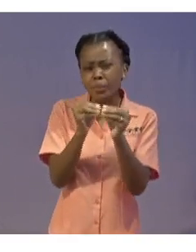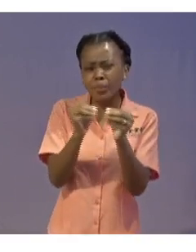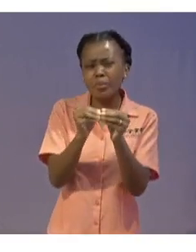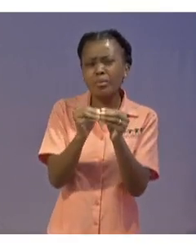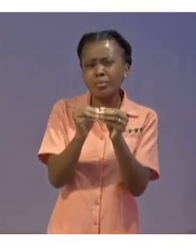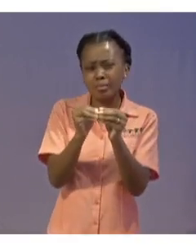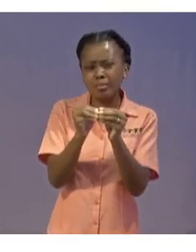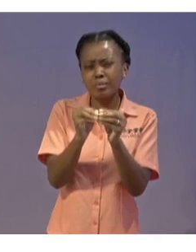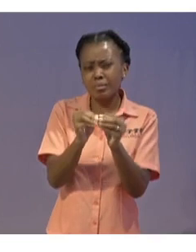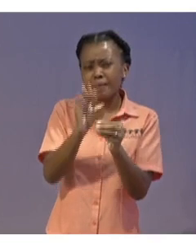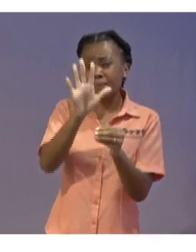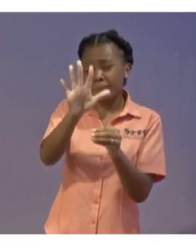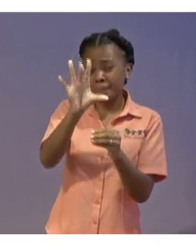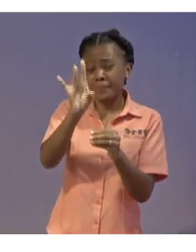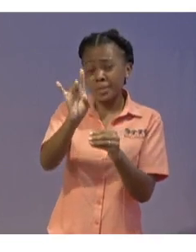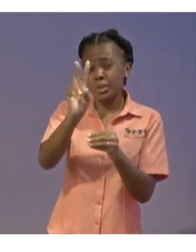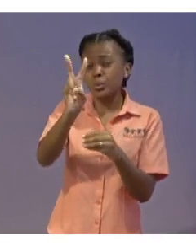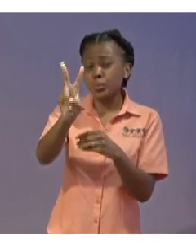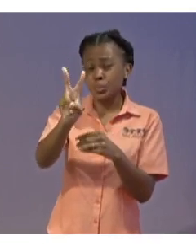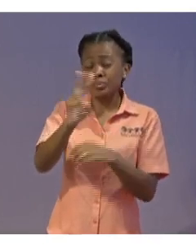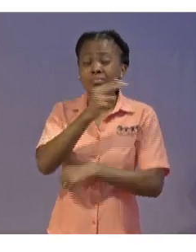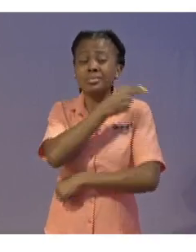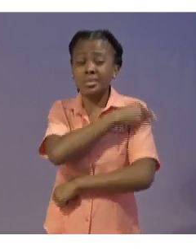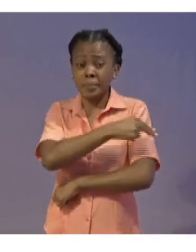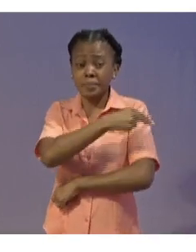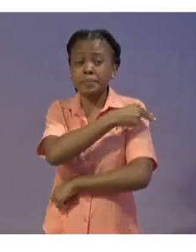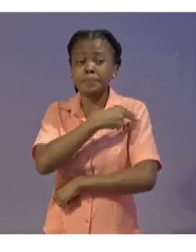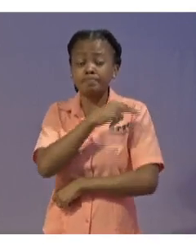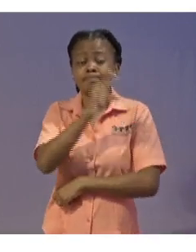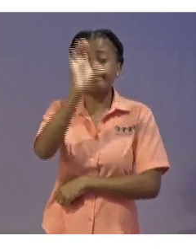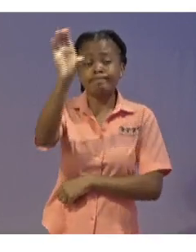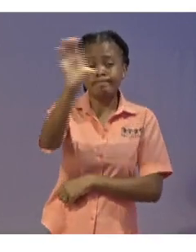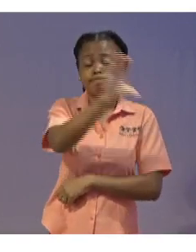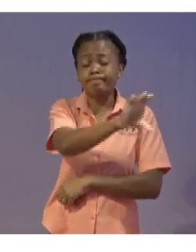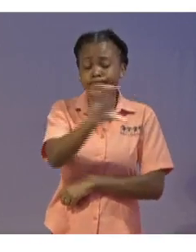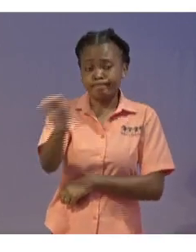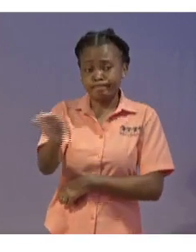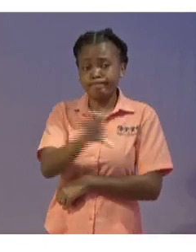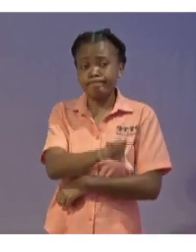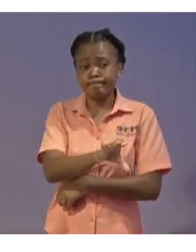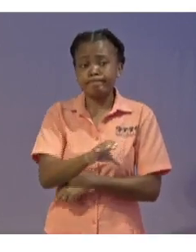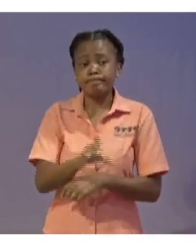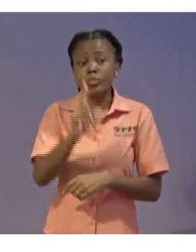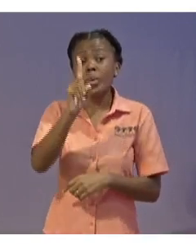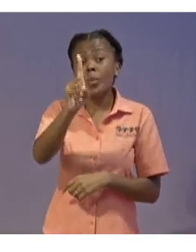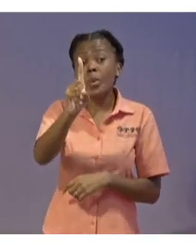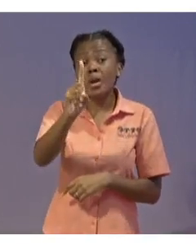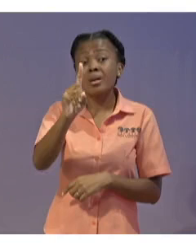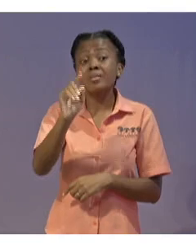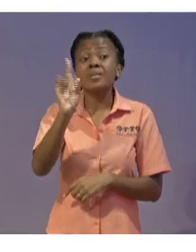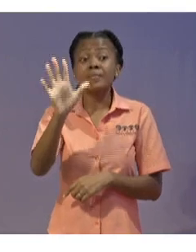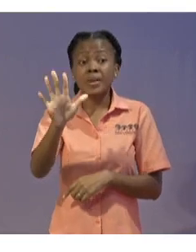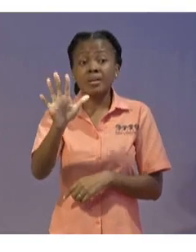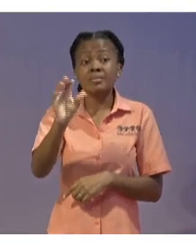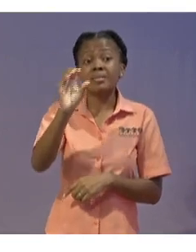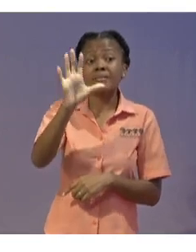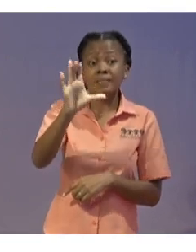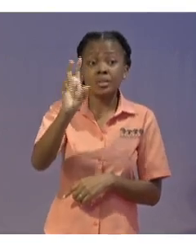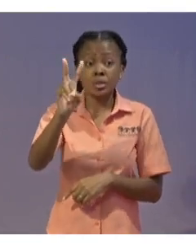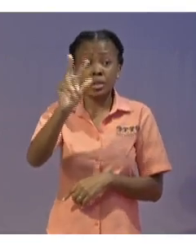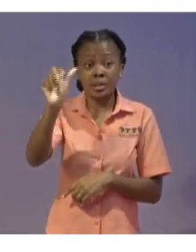582, and they are spread among a number of facilities, including 115 at the Couva Hospital and Multi-Training